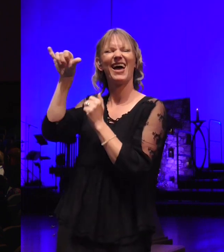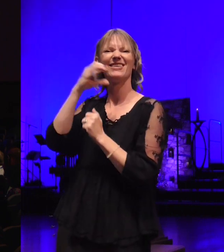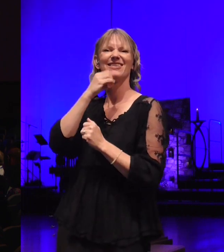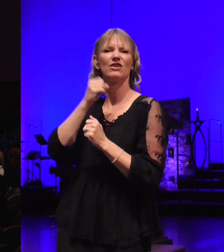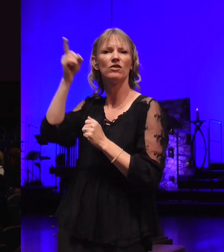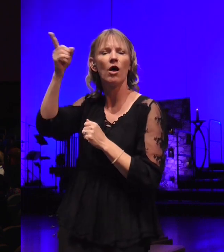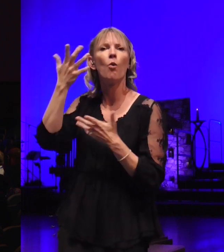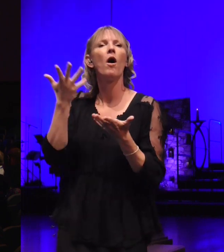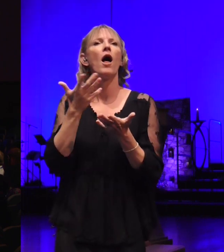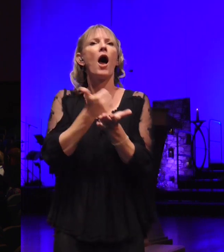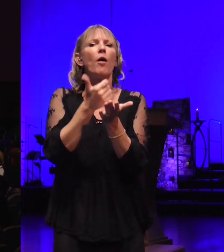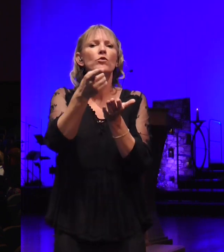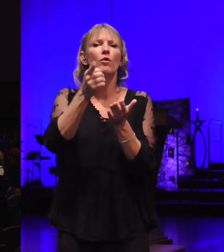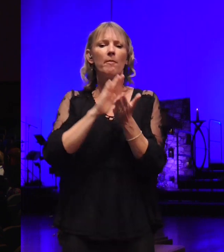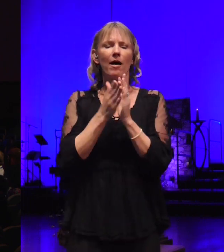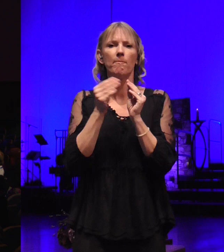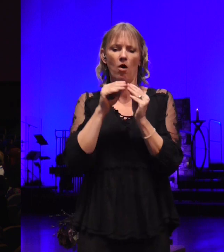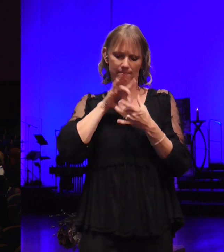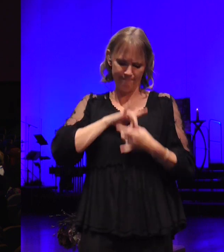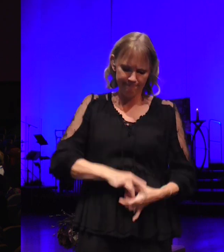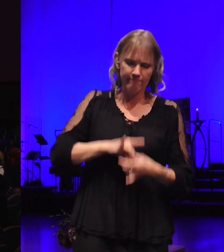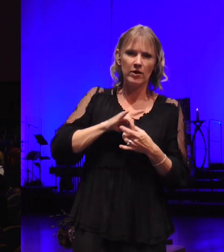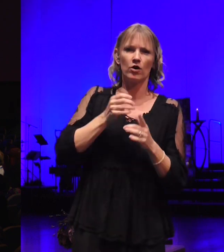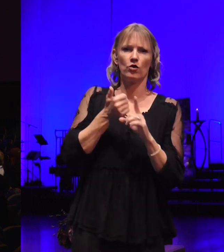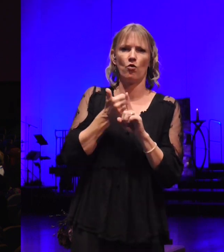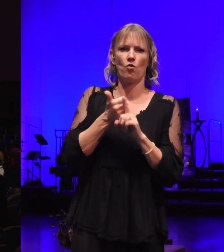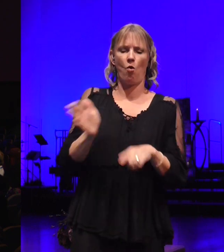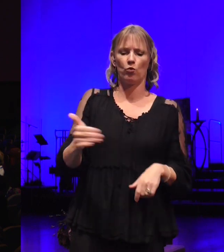to your own soul so you can live it more